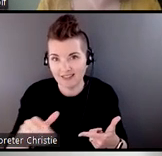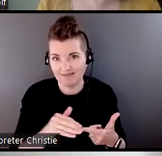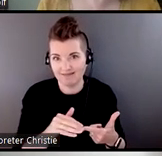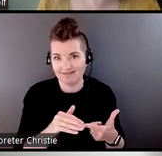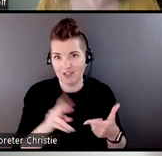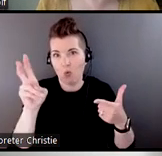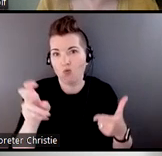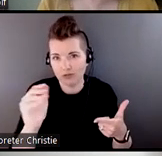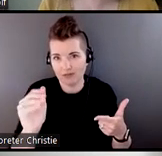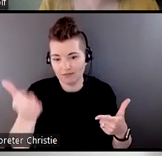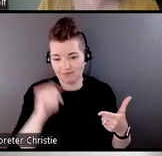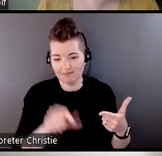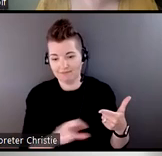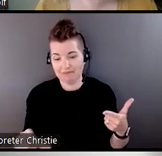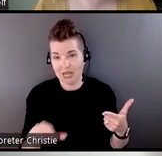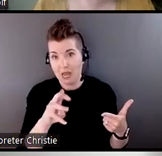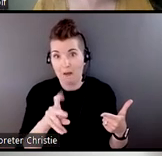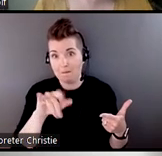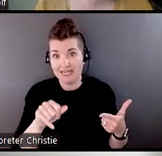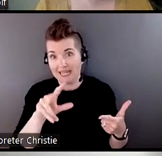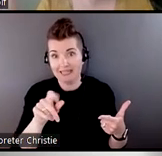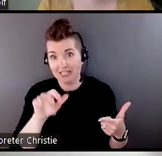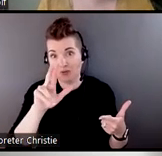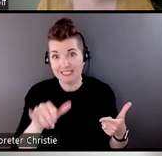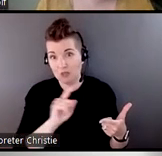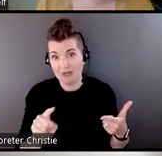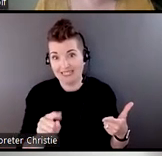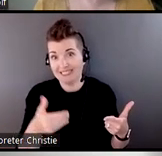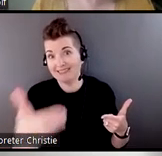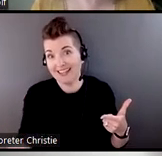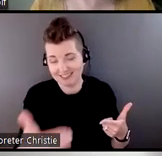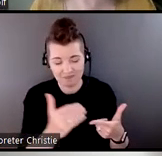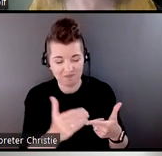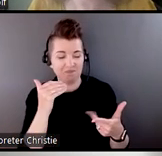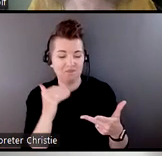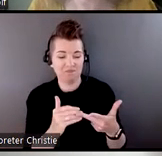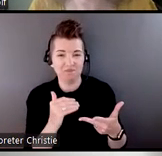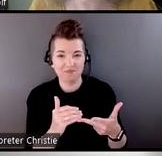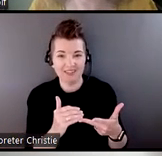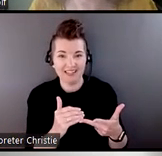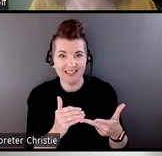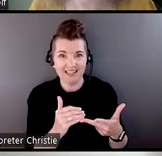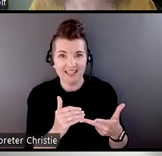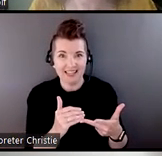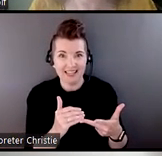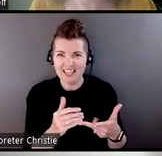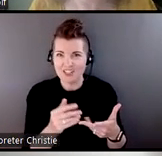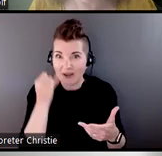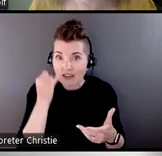at the bottom, Media Literacy Week is coming up. Don't miss it. Here's what we've got planned. People will not feel that that's too